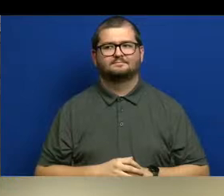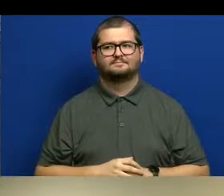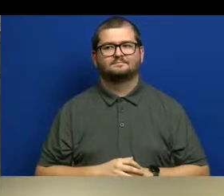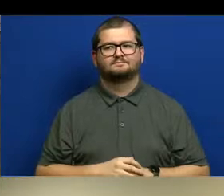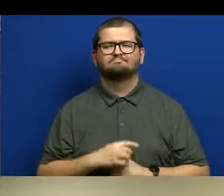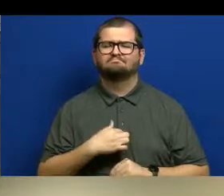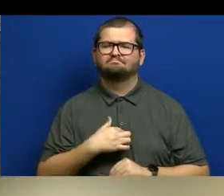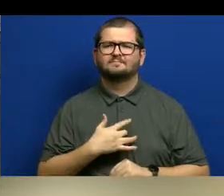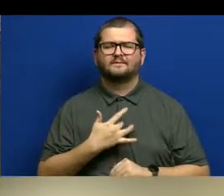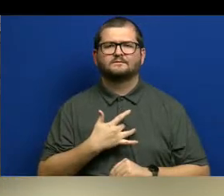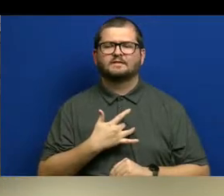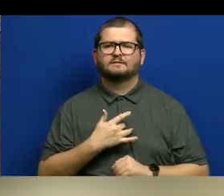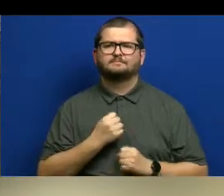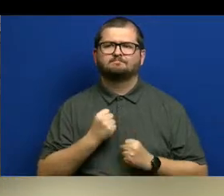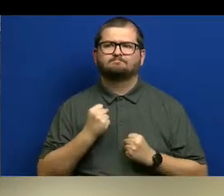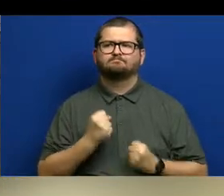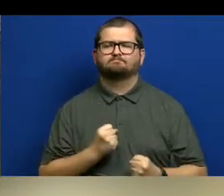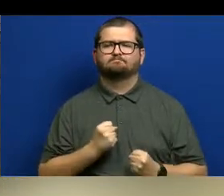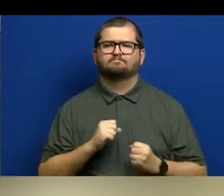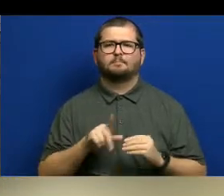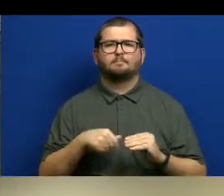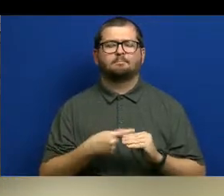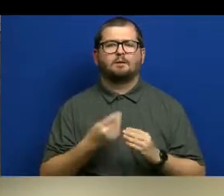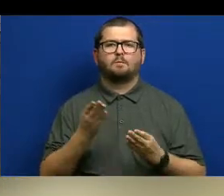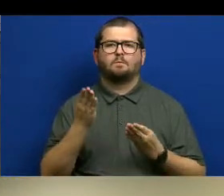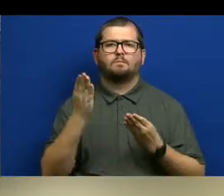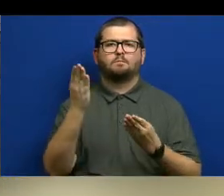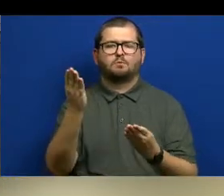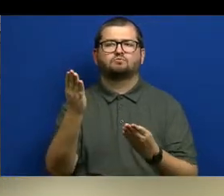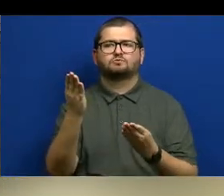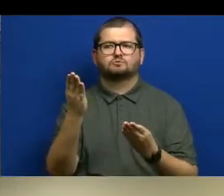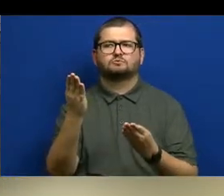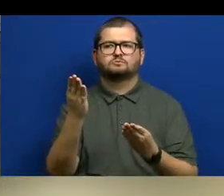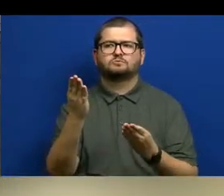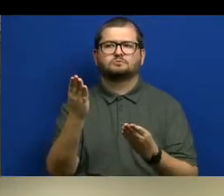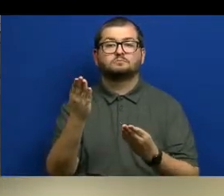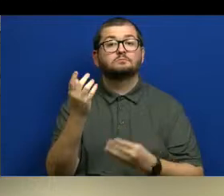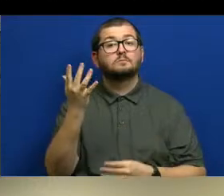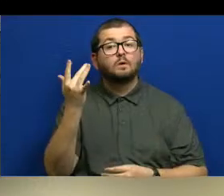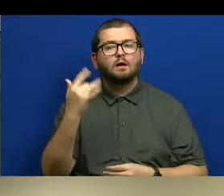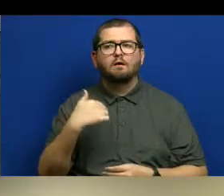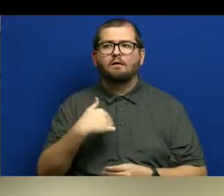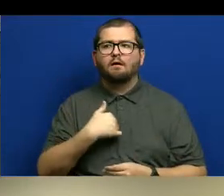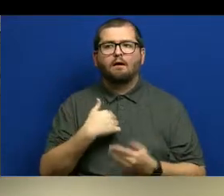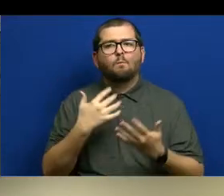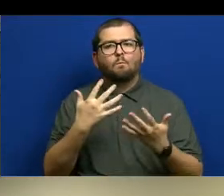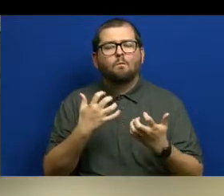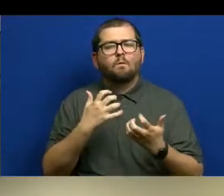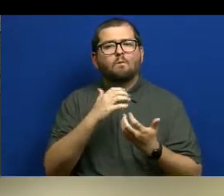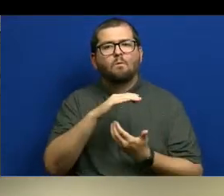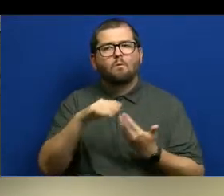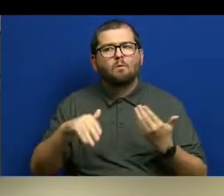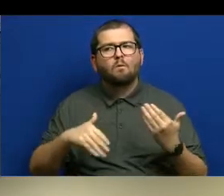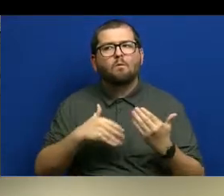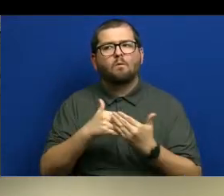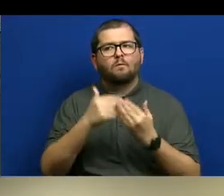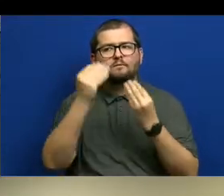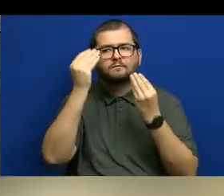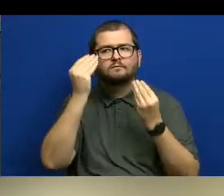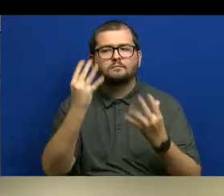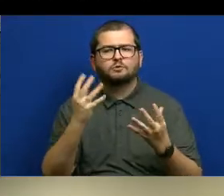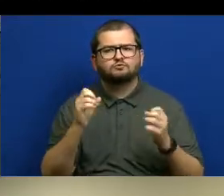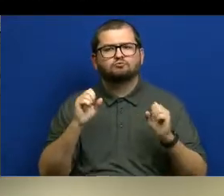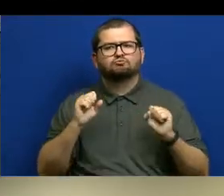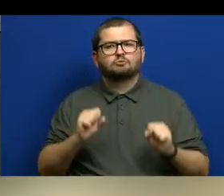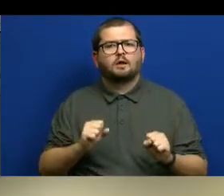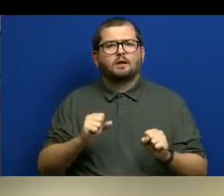I feel strongly about the motion that I made because I want to have all of the information so I can make an informed